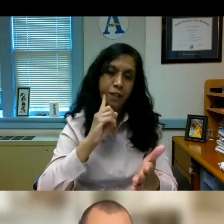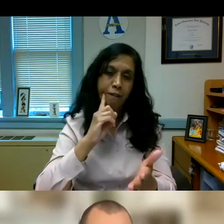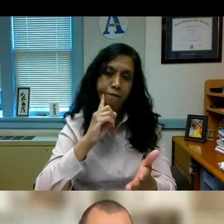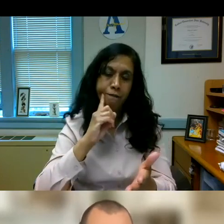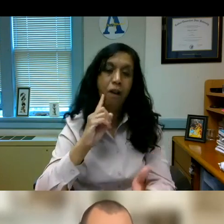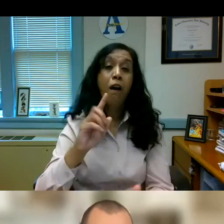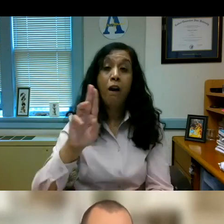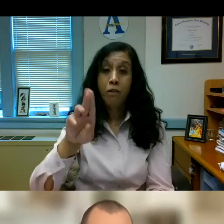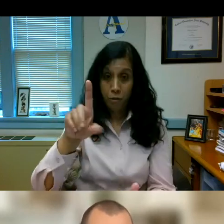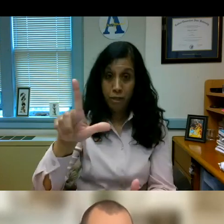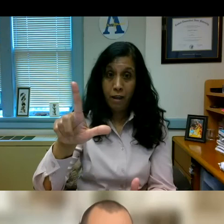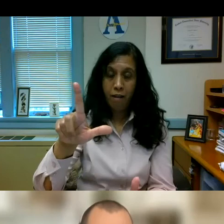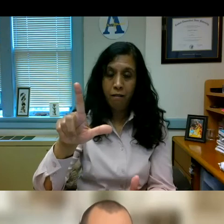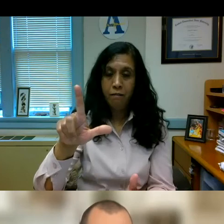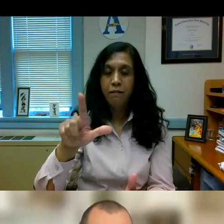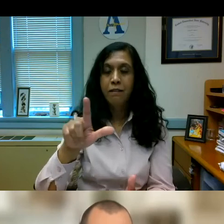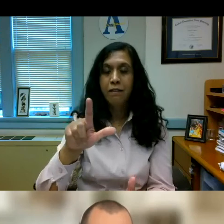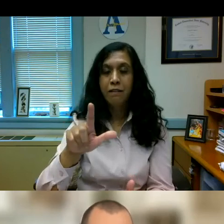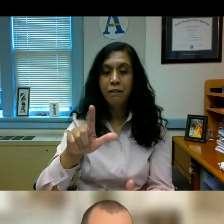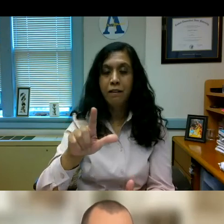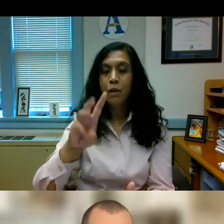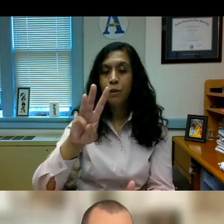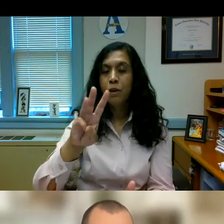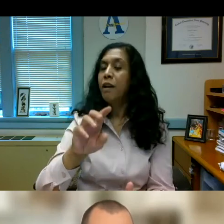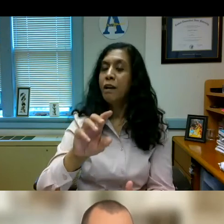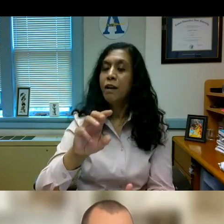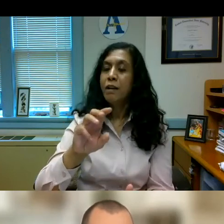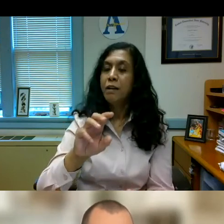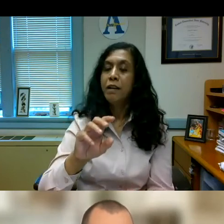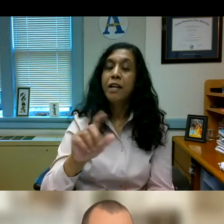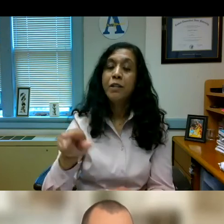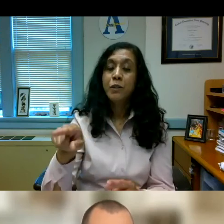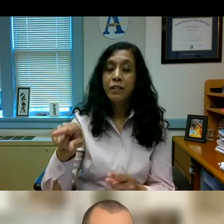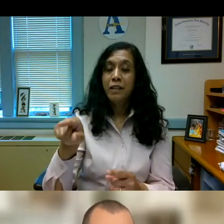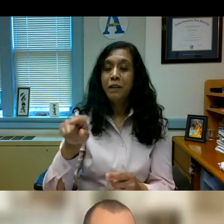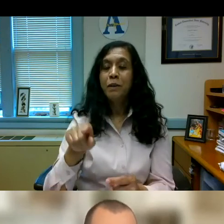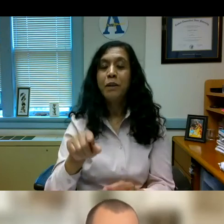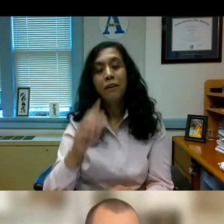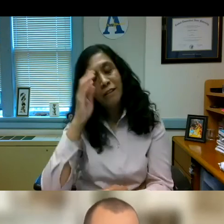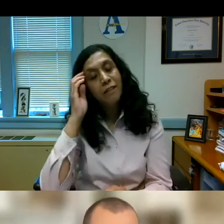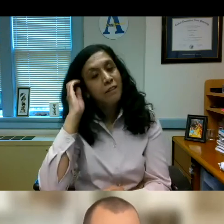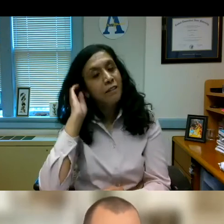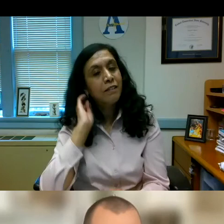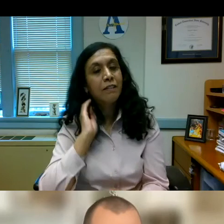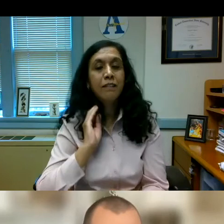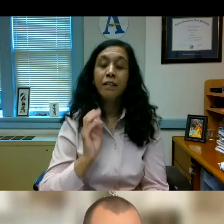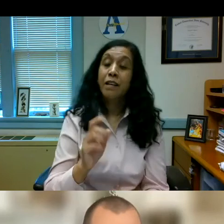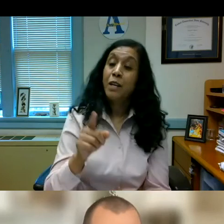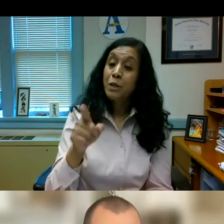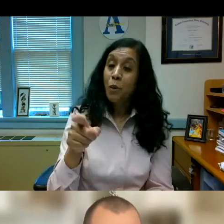we had the Wow Ross School for the Deaf talk about UDL. I presented at the Willie Ross School for the Deaf. Oh, thank